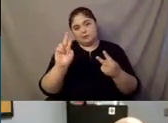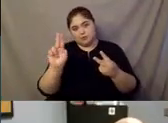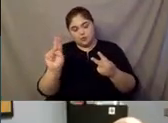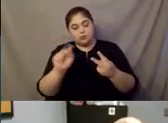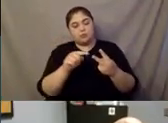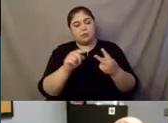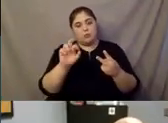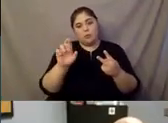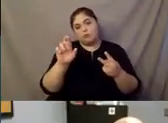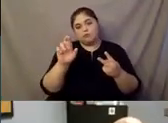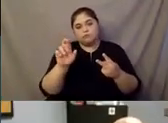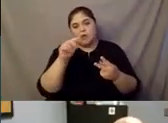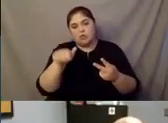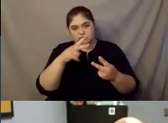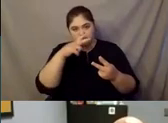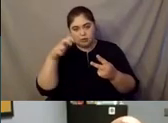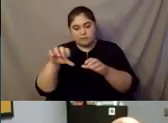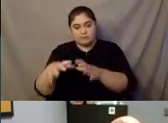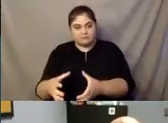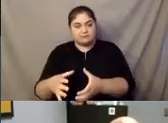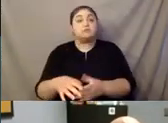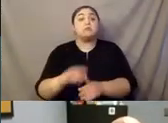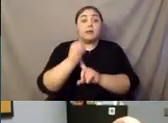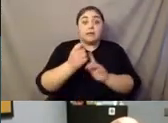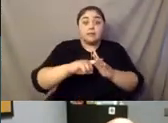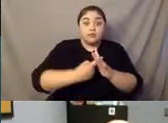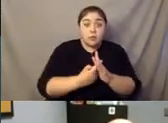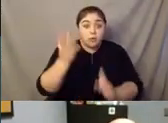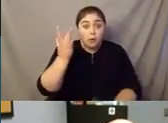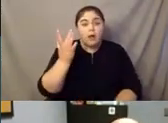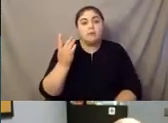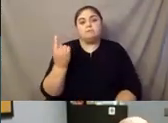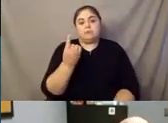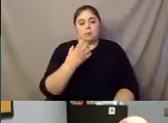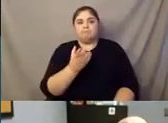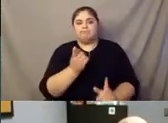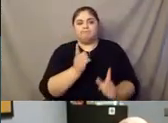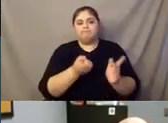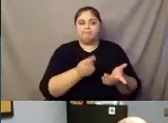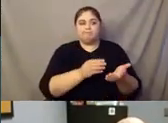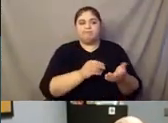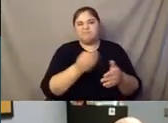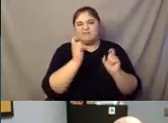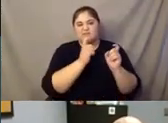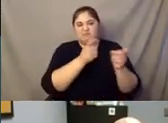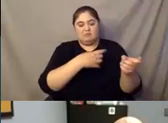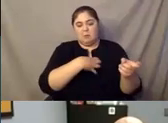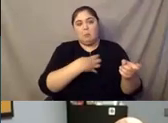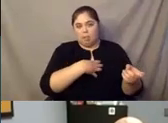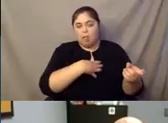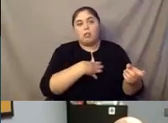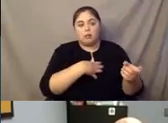So essentially, the case starts because a complainant files some sort of disclosure or a complaint